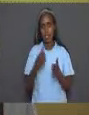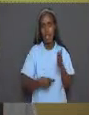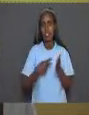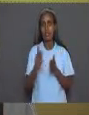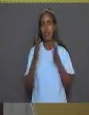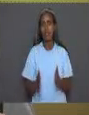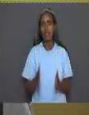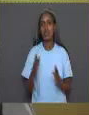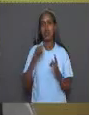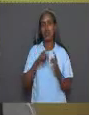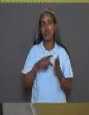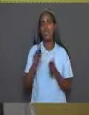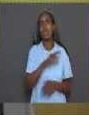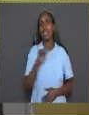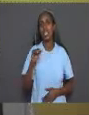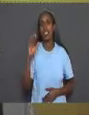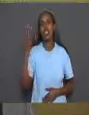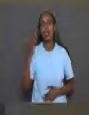the type of taxation.